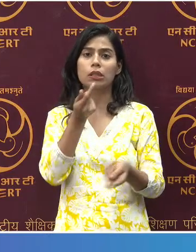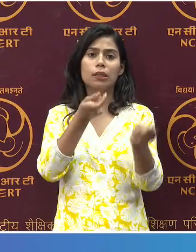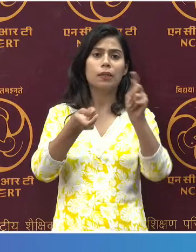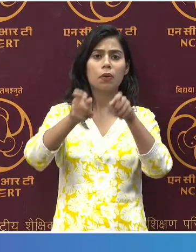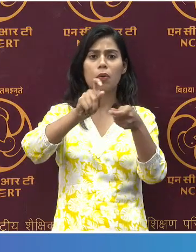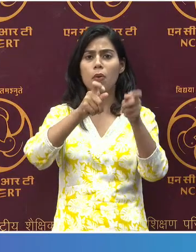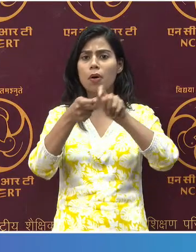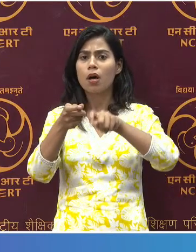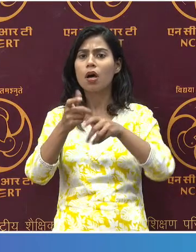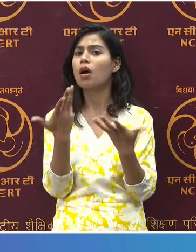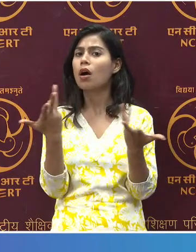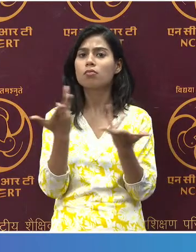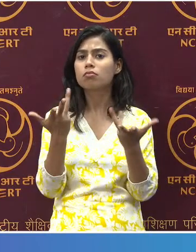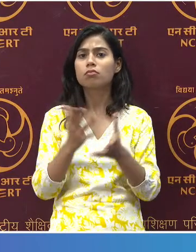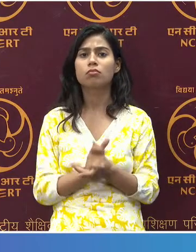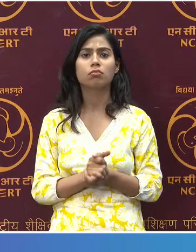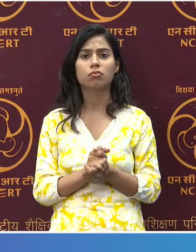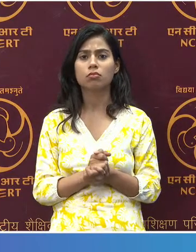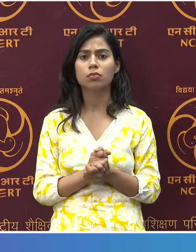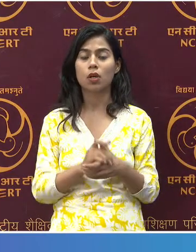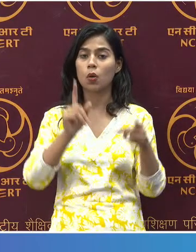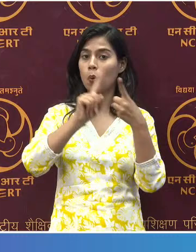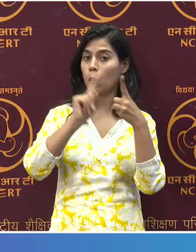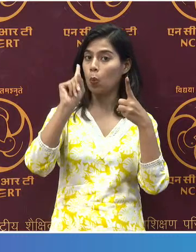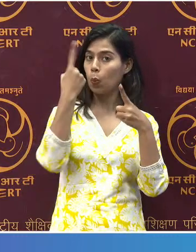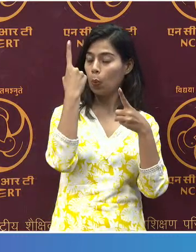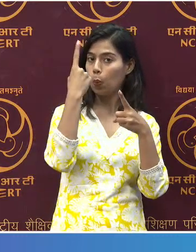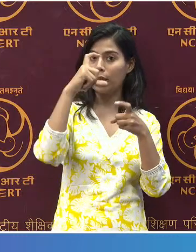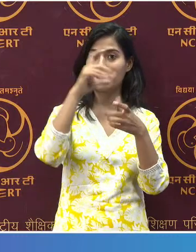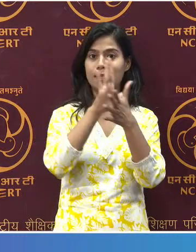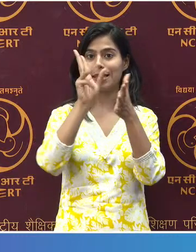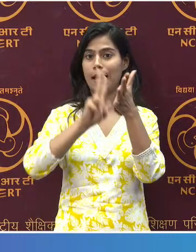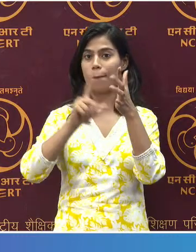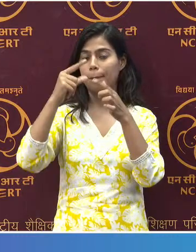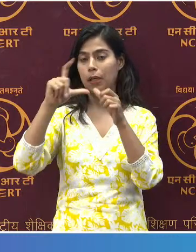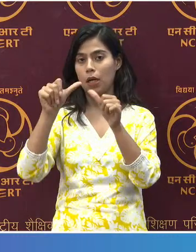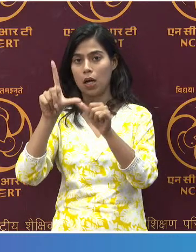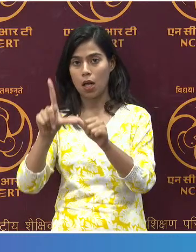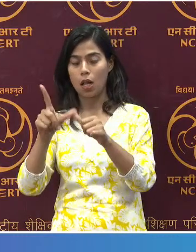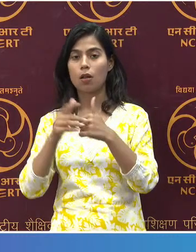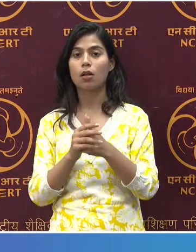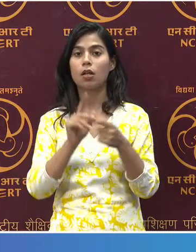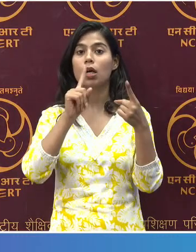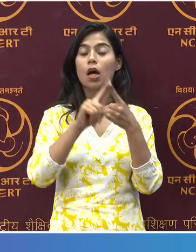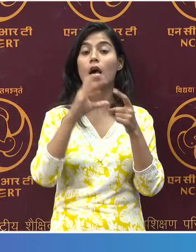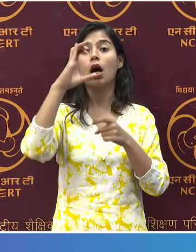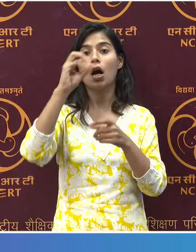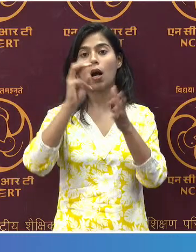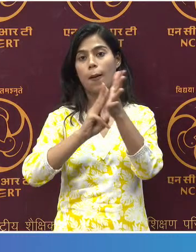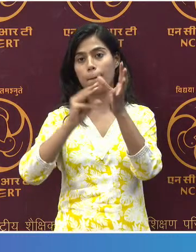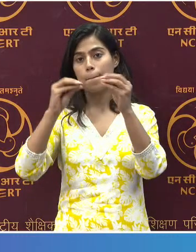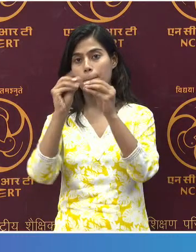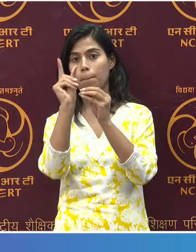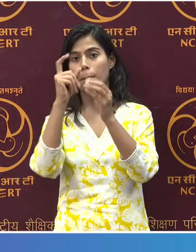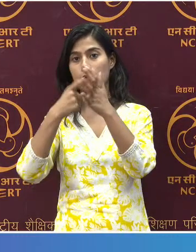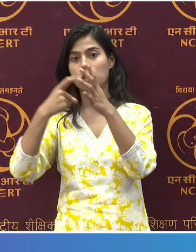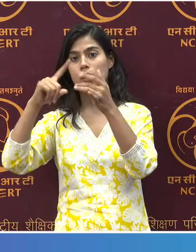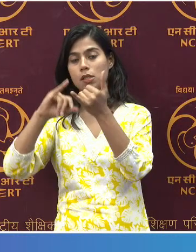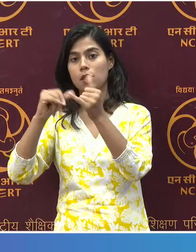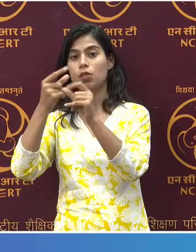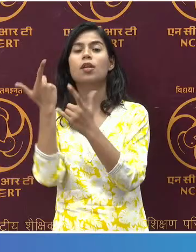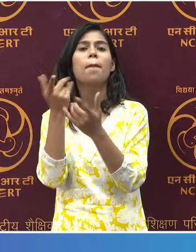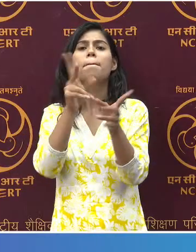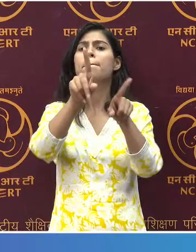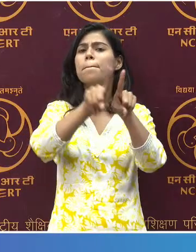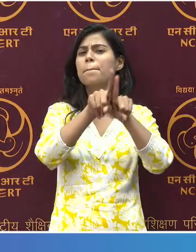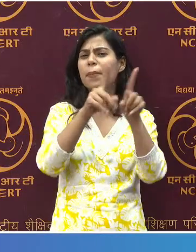carbon compounds are, according to this, the first chemical property is goal, that is combustion. Actually combustion means burning,